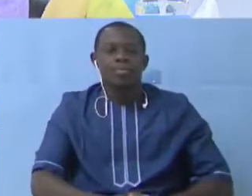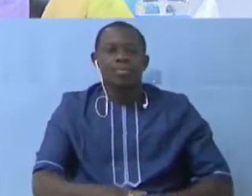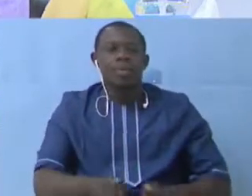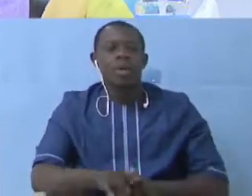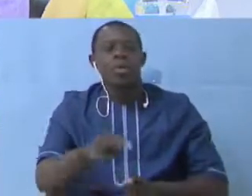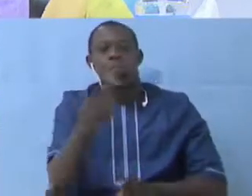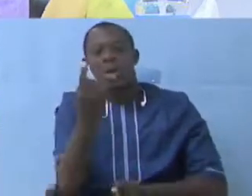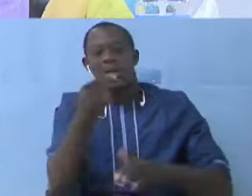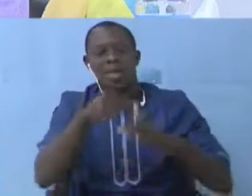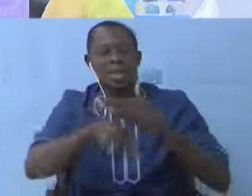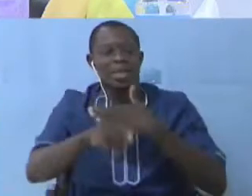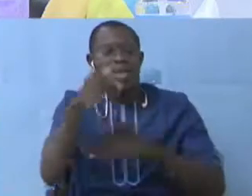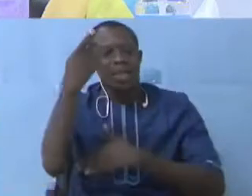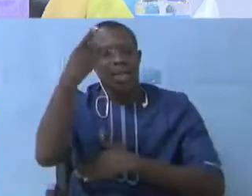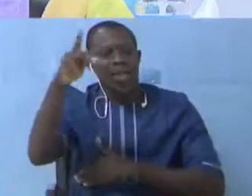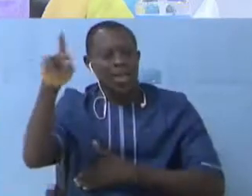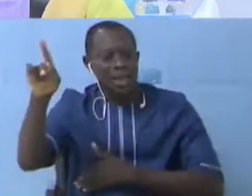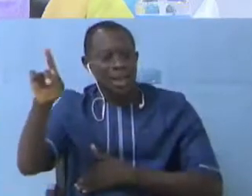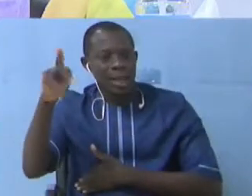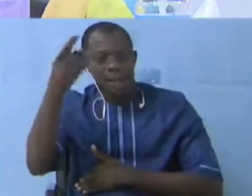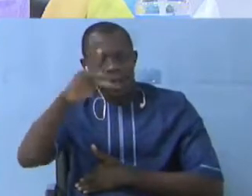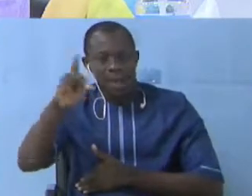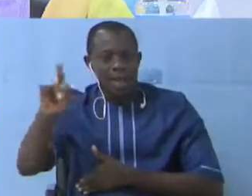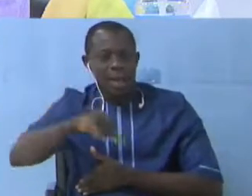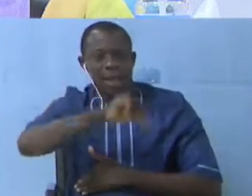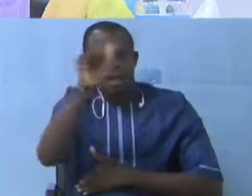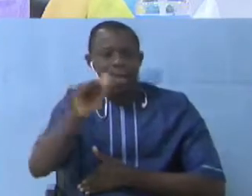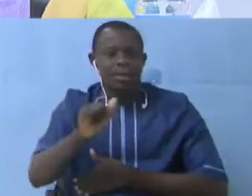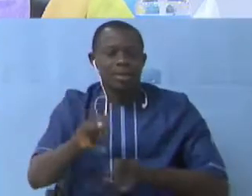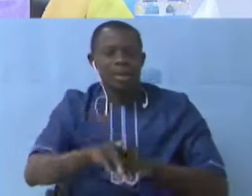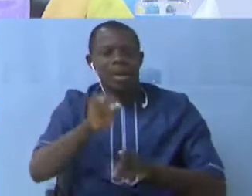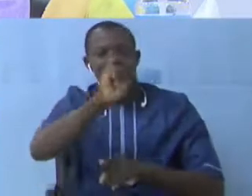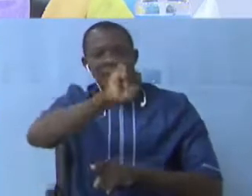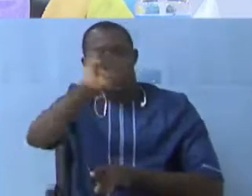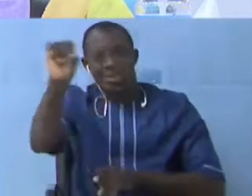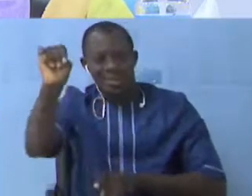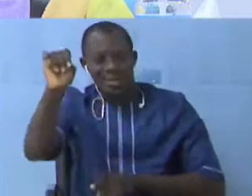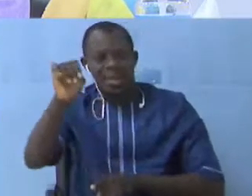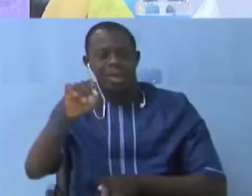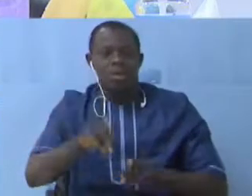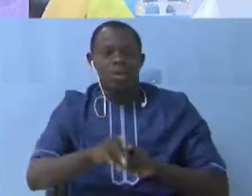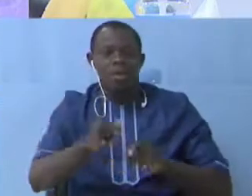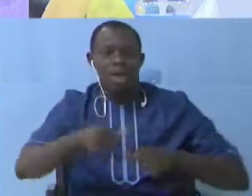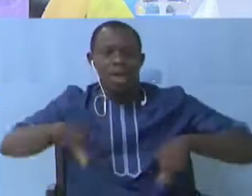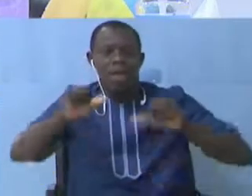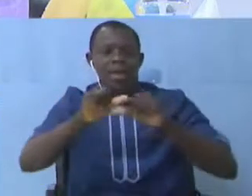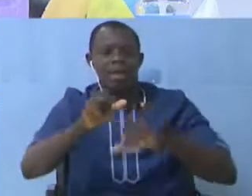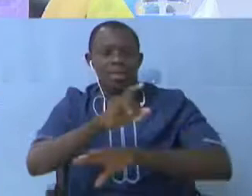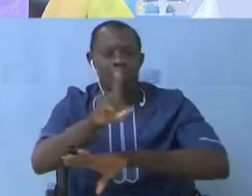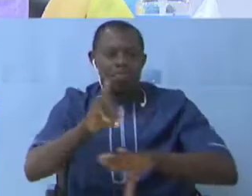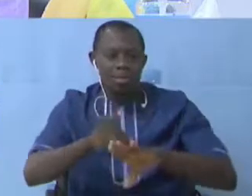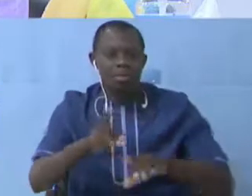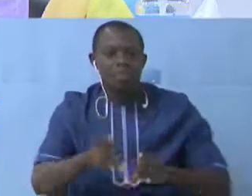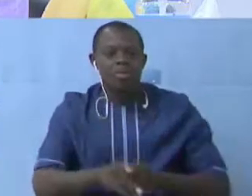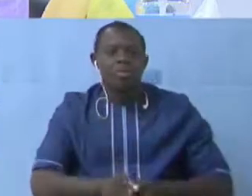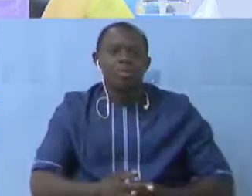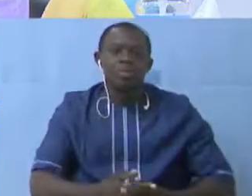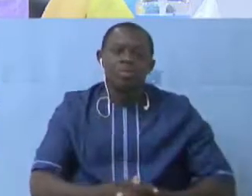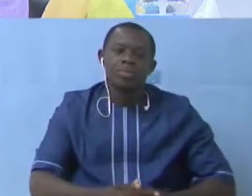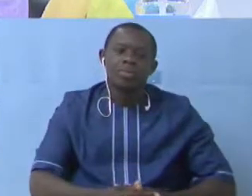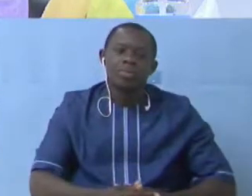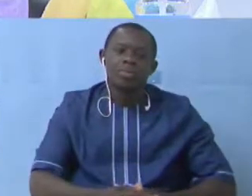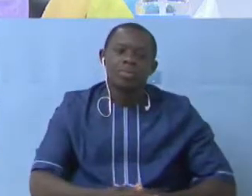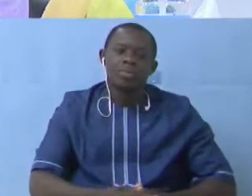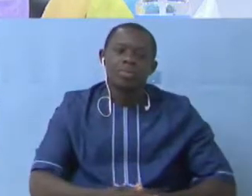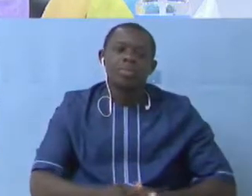One in Kenya for East and Horn of Africa. Kenya Africa. And one in Tunisia for